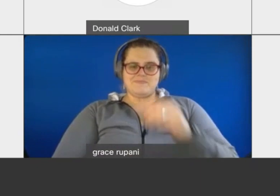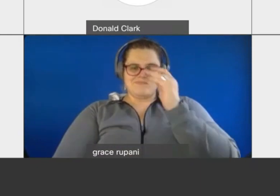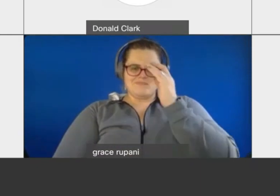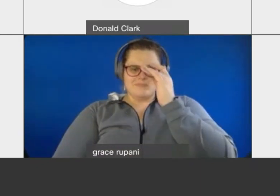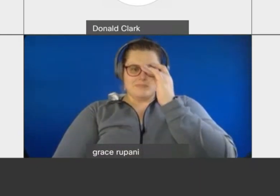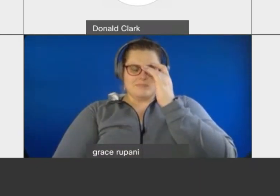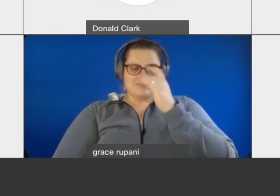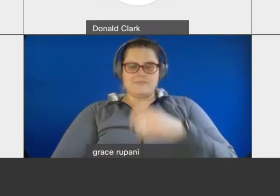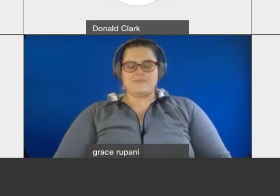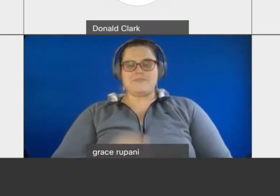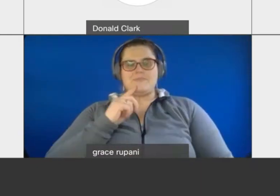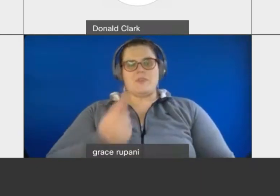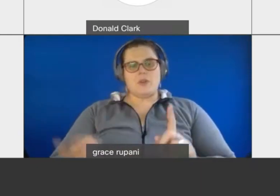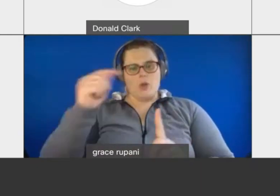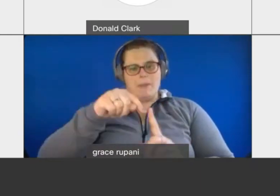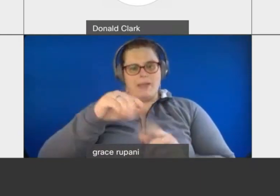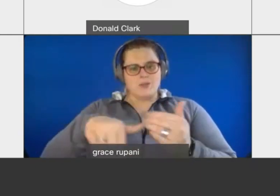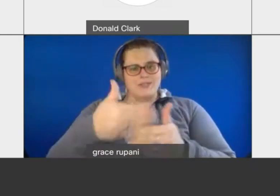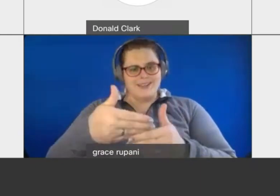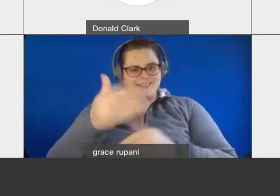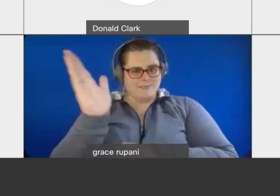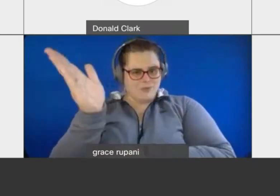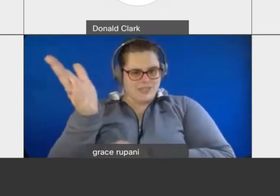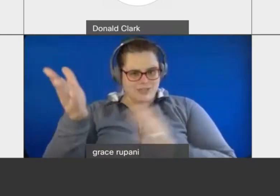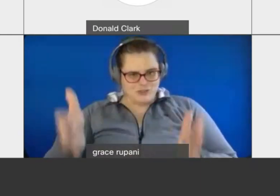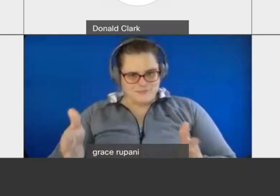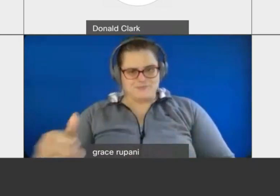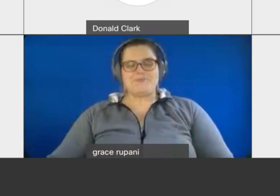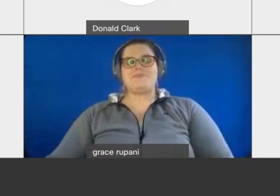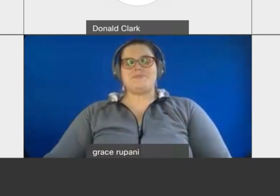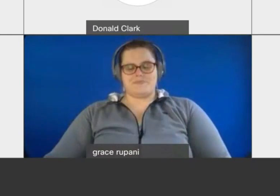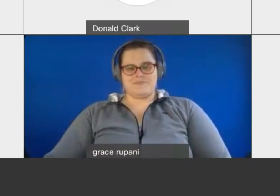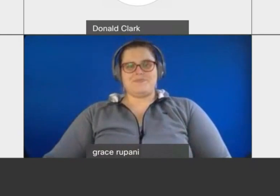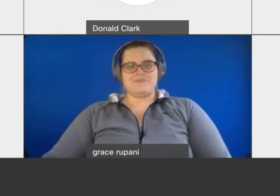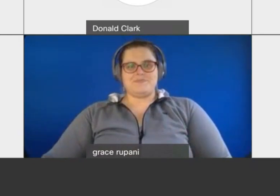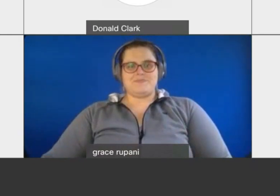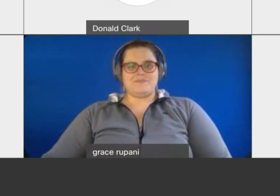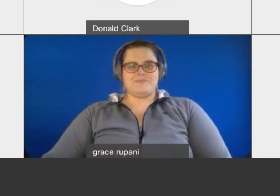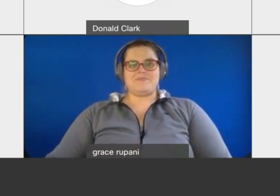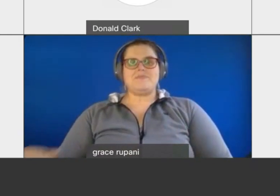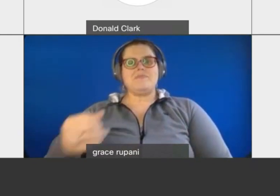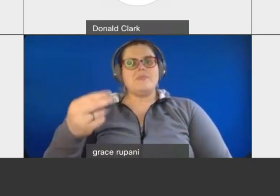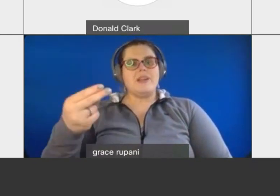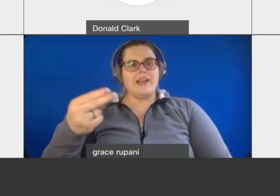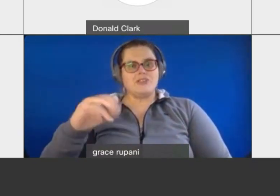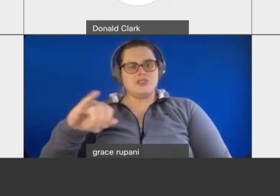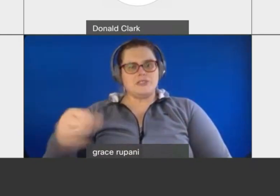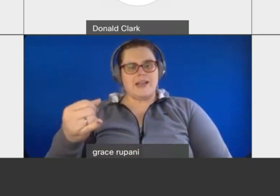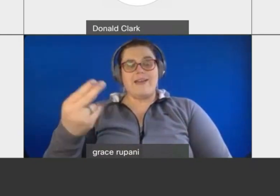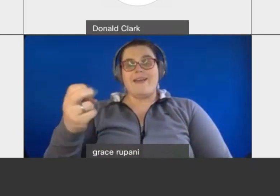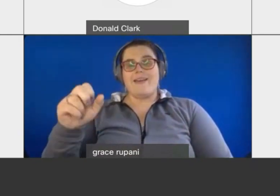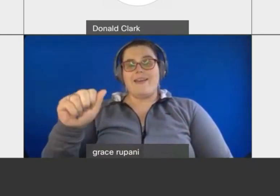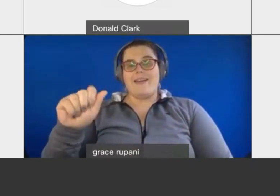our next presenter by sharing the screen once again. Next up on the list is Health and Joy. I believe Health and Joy would like to